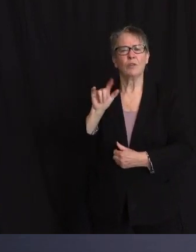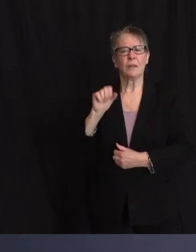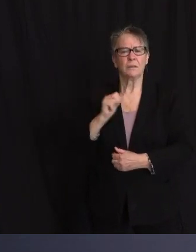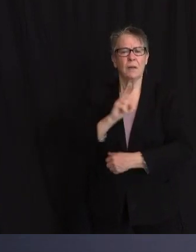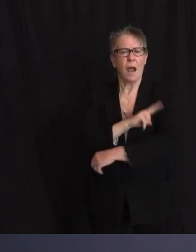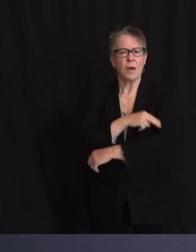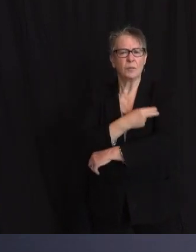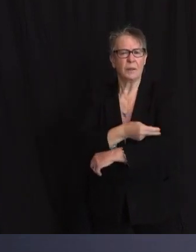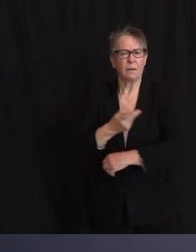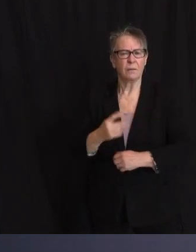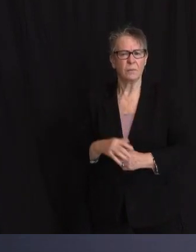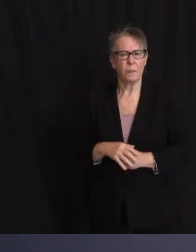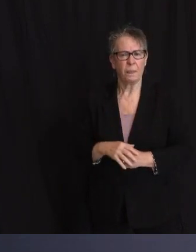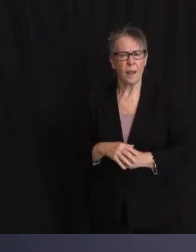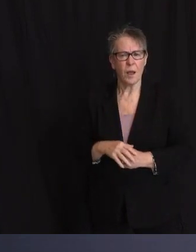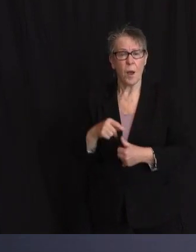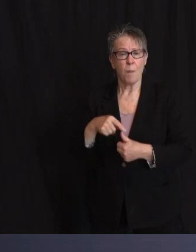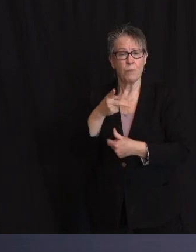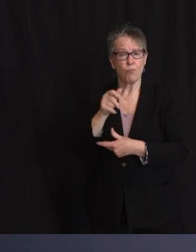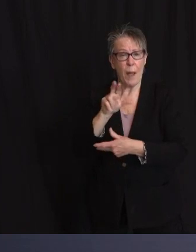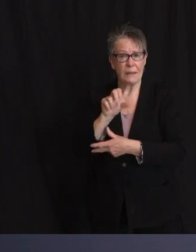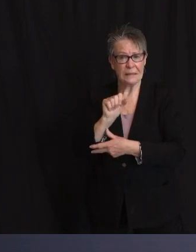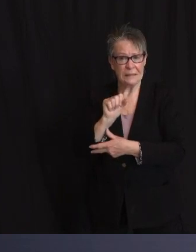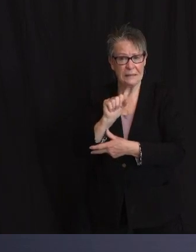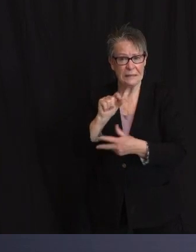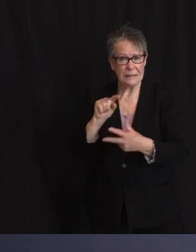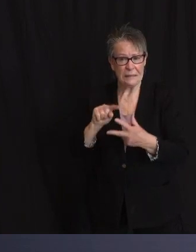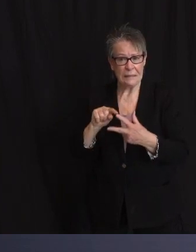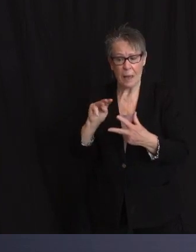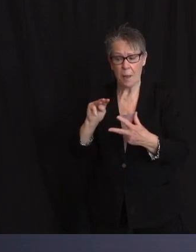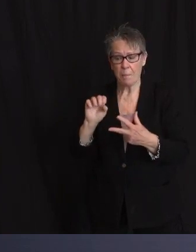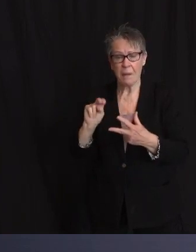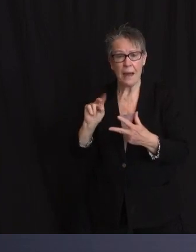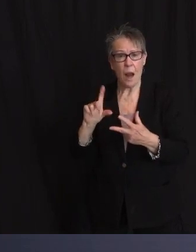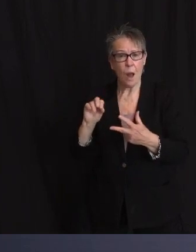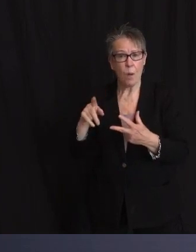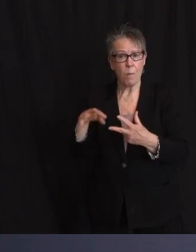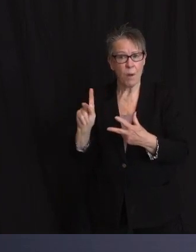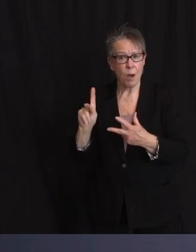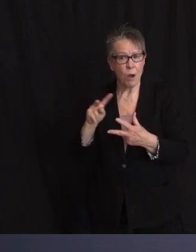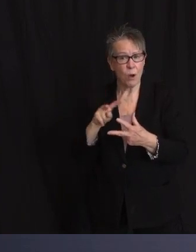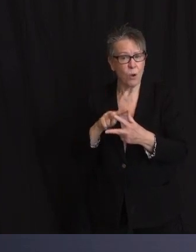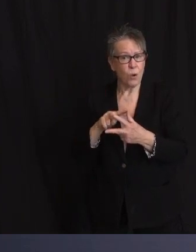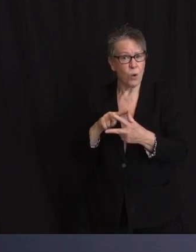Paramus site, first and foremost, and also the Menlo Park site. The